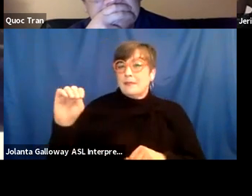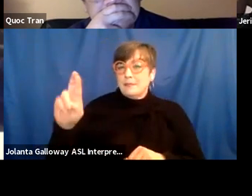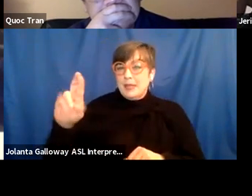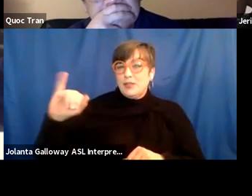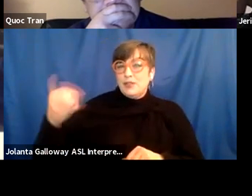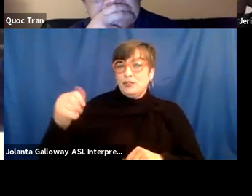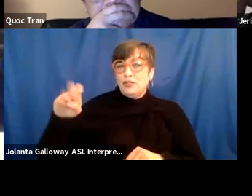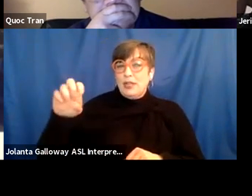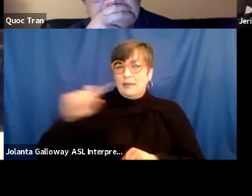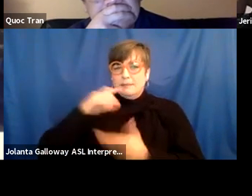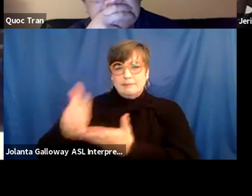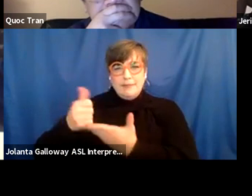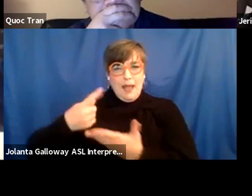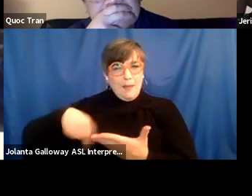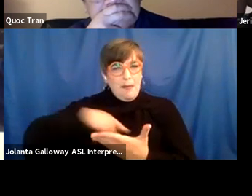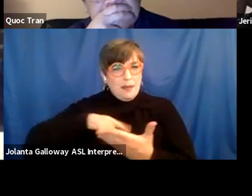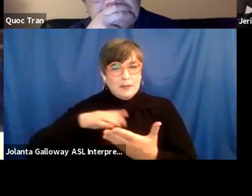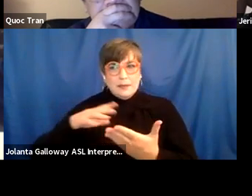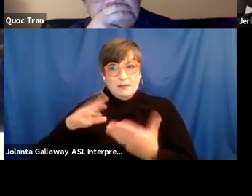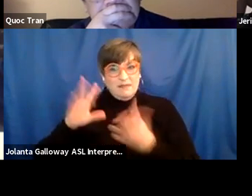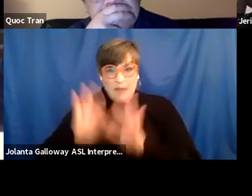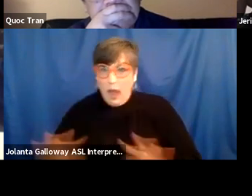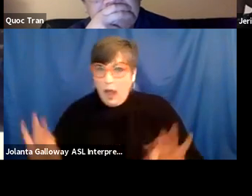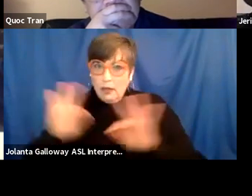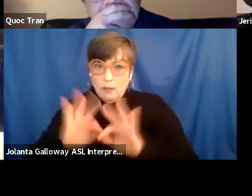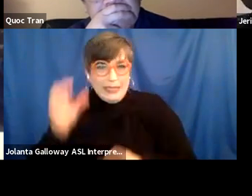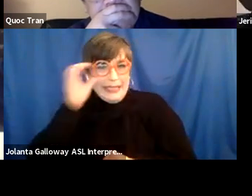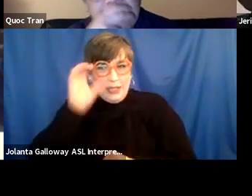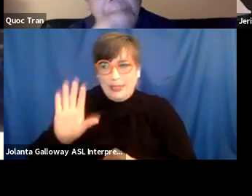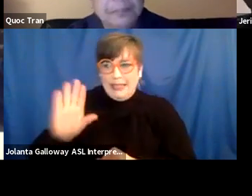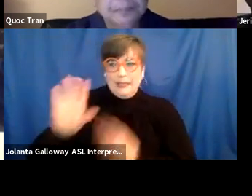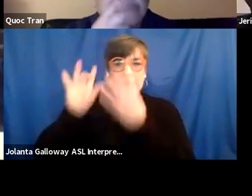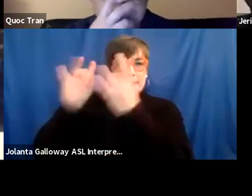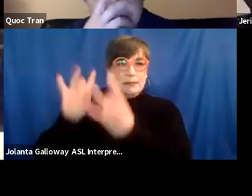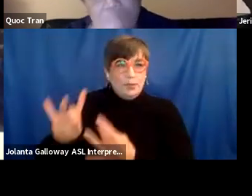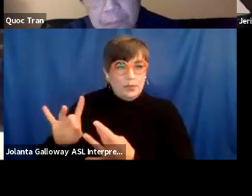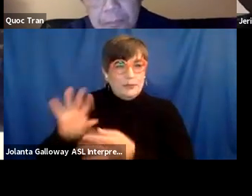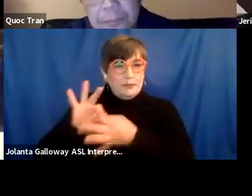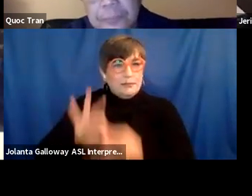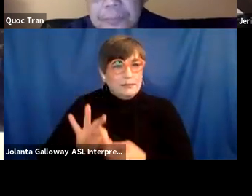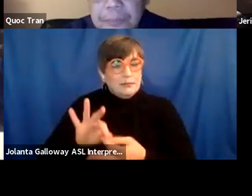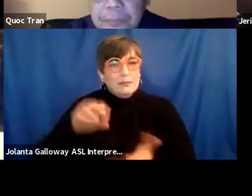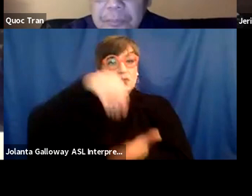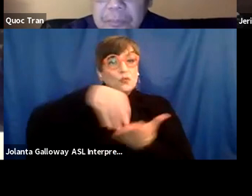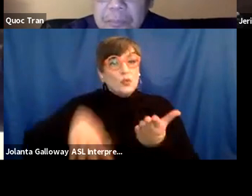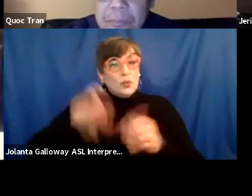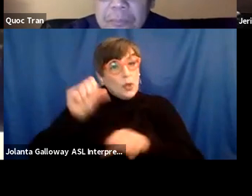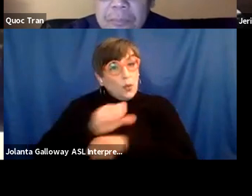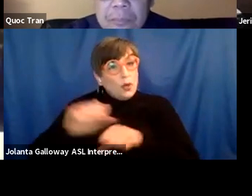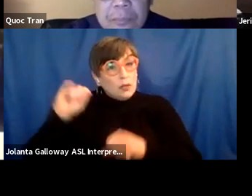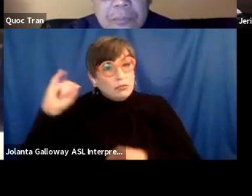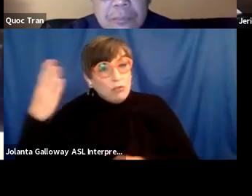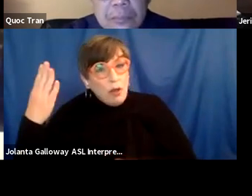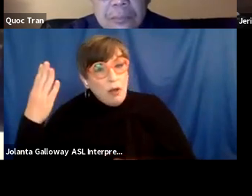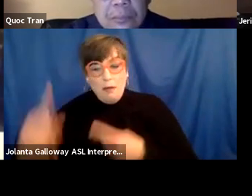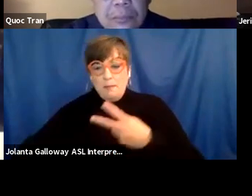us, which is why it's so valuable to hear his input about, you know, students working jobs, students